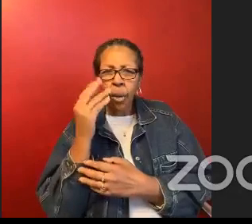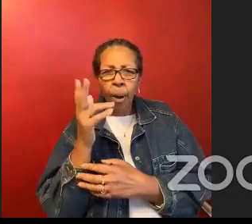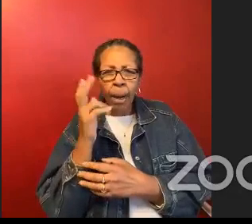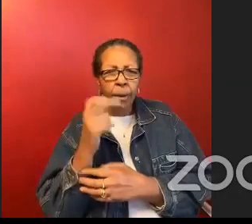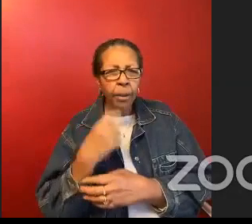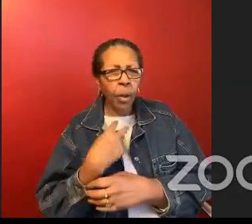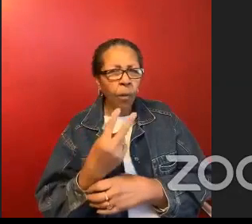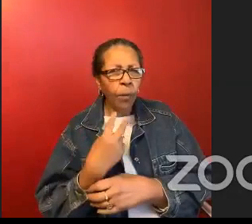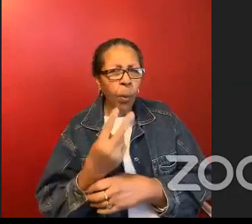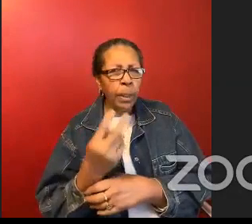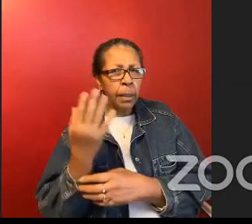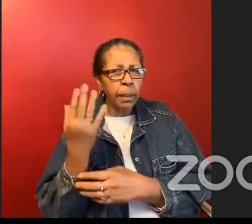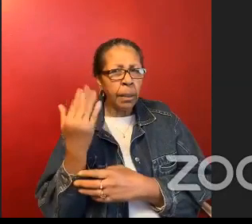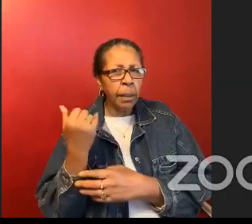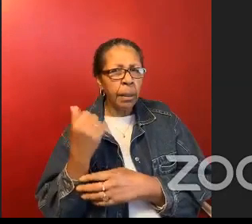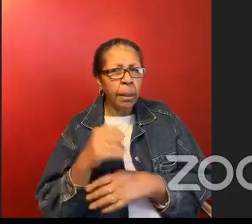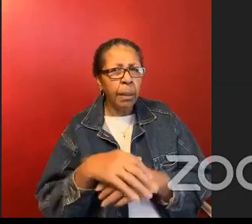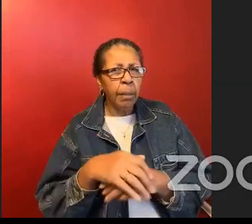voice earlier